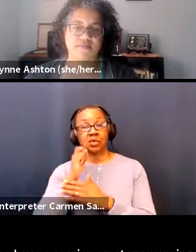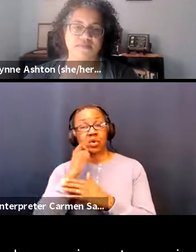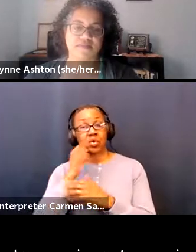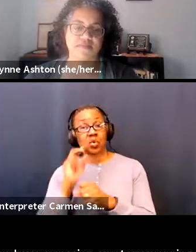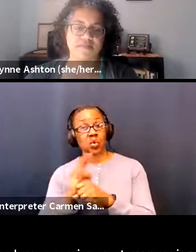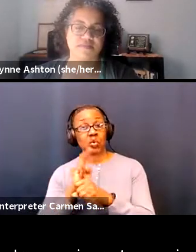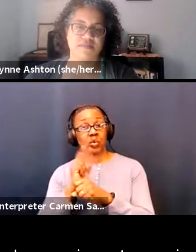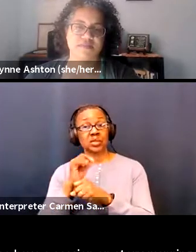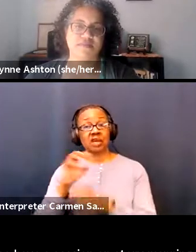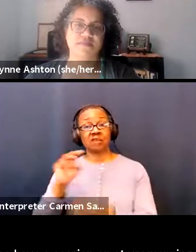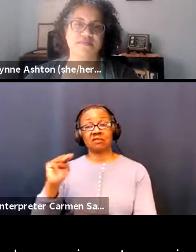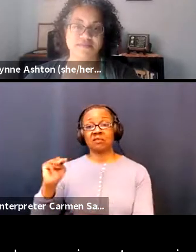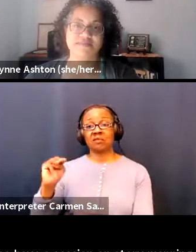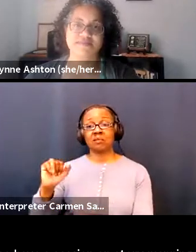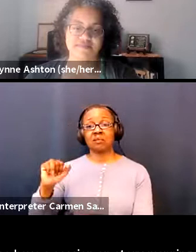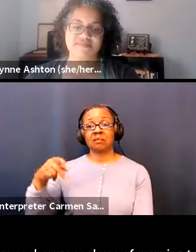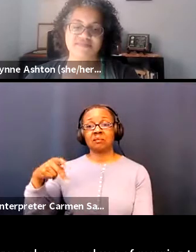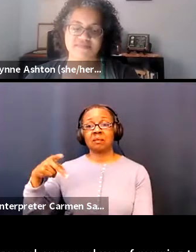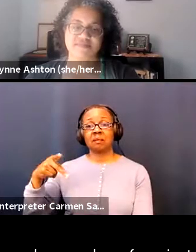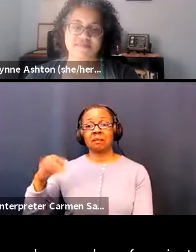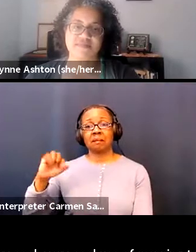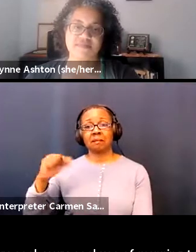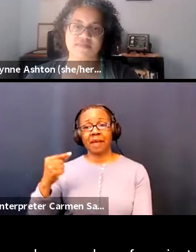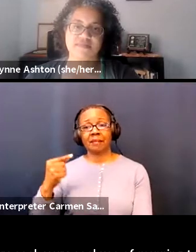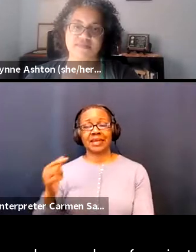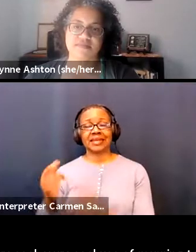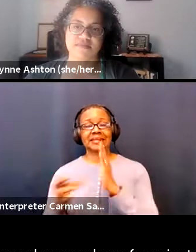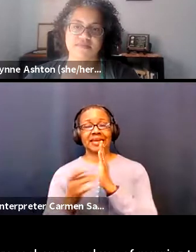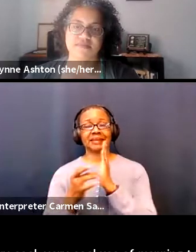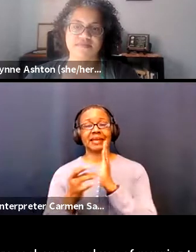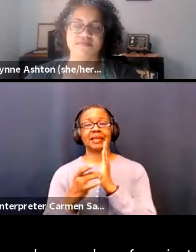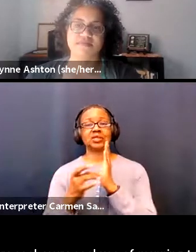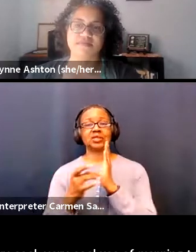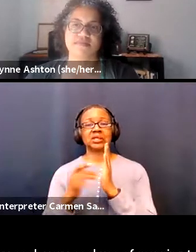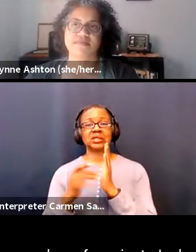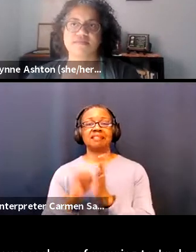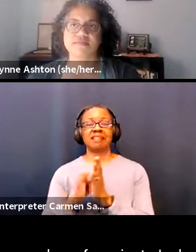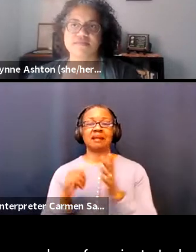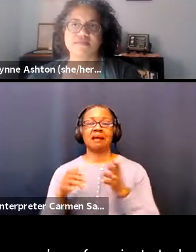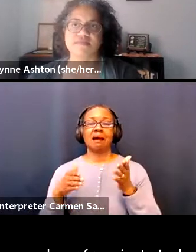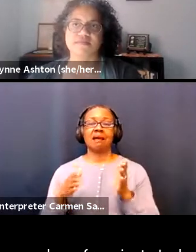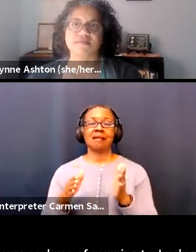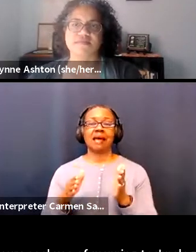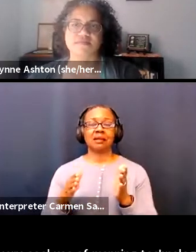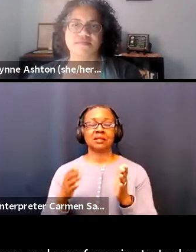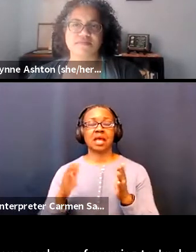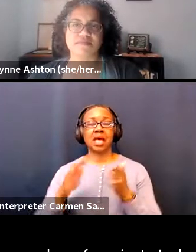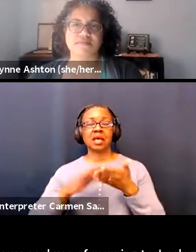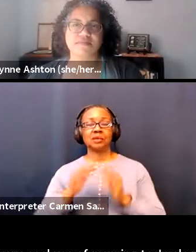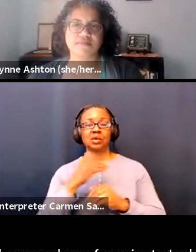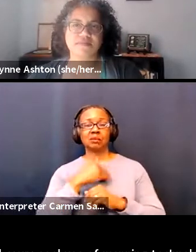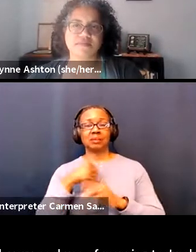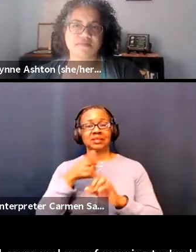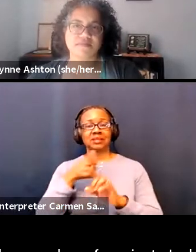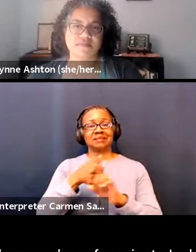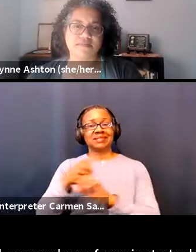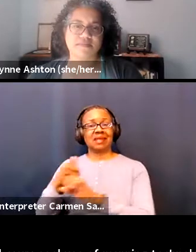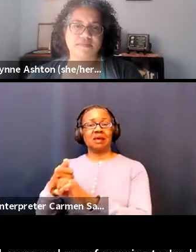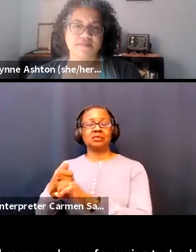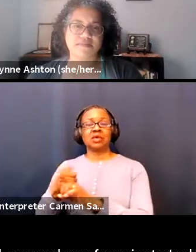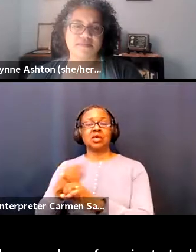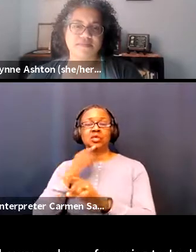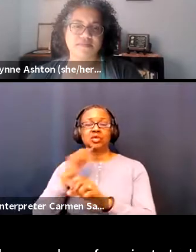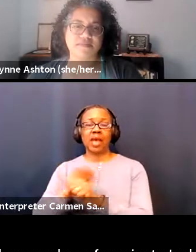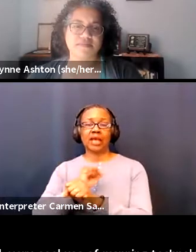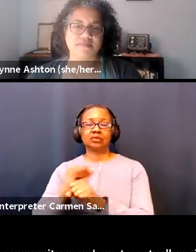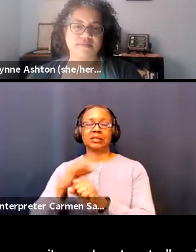use of mapping technologies that allows for community members to actually paint